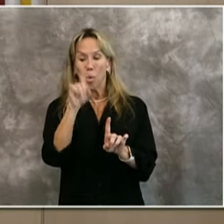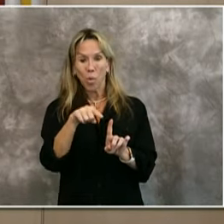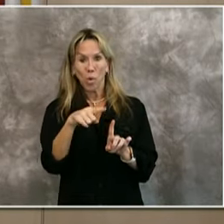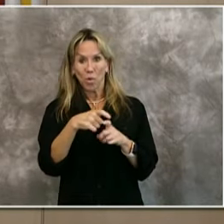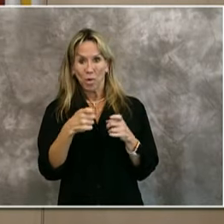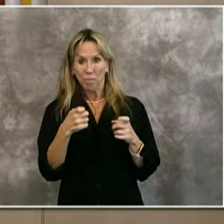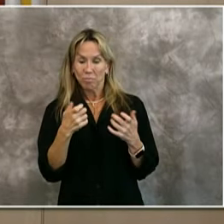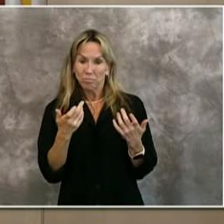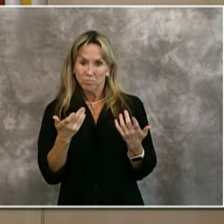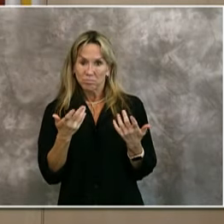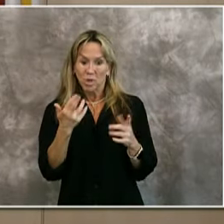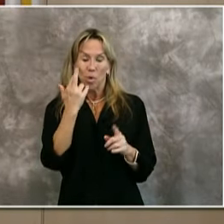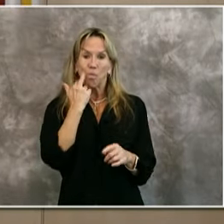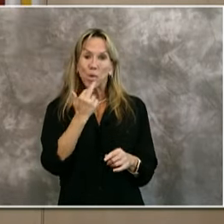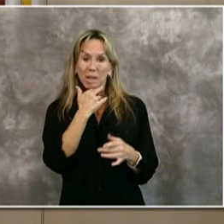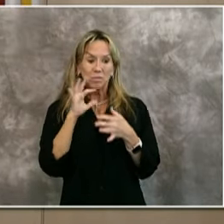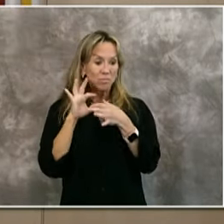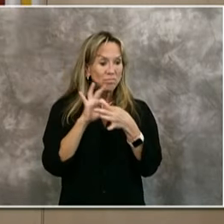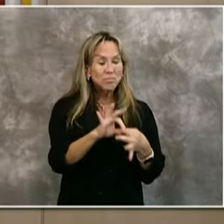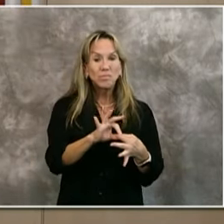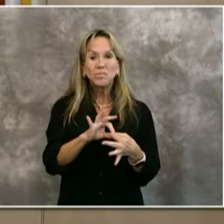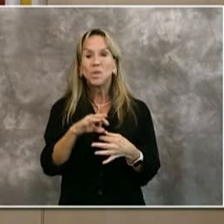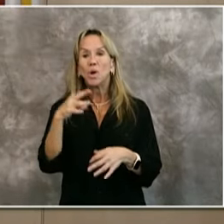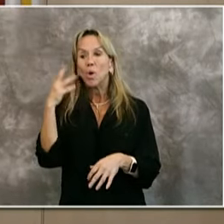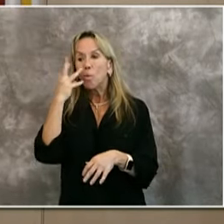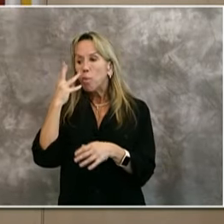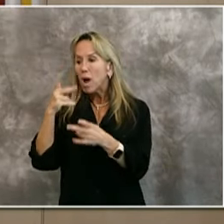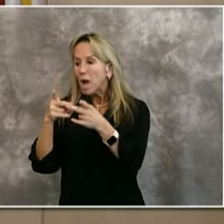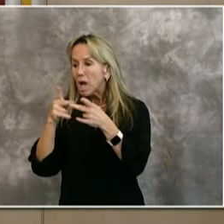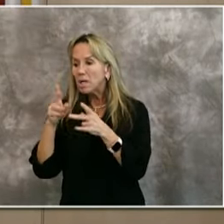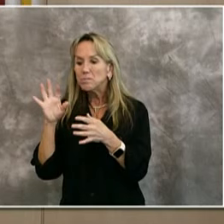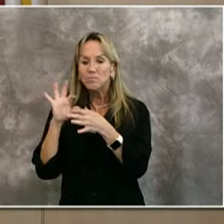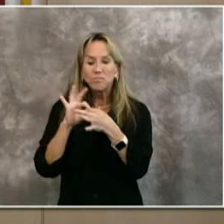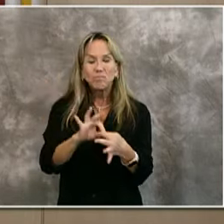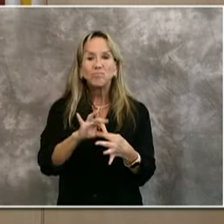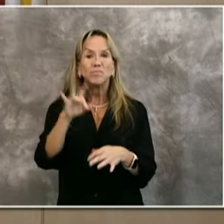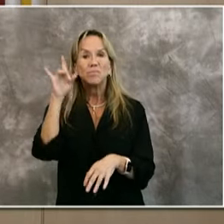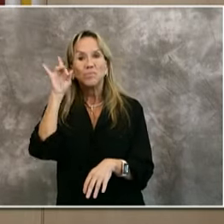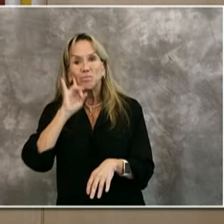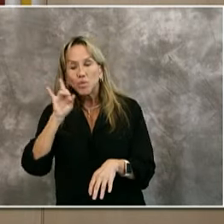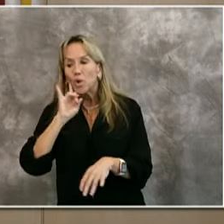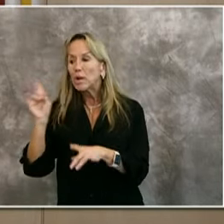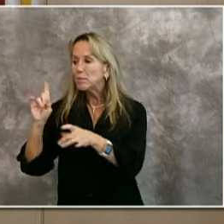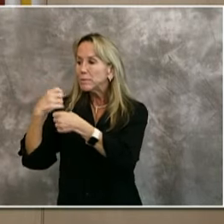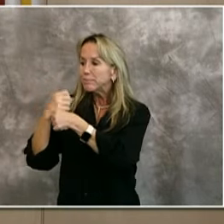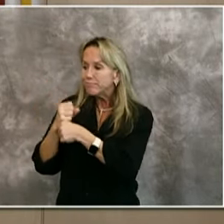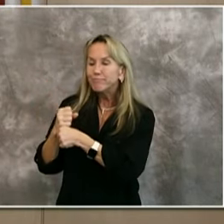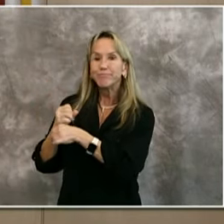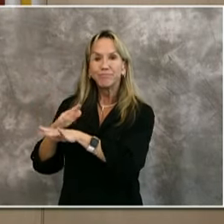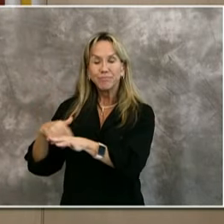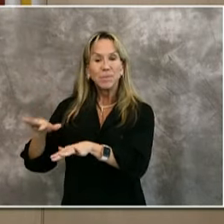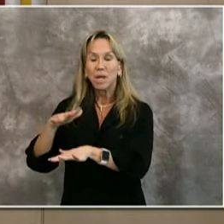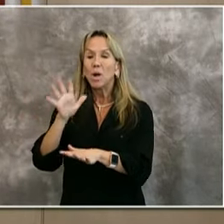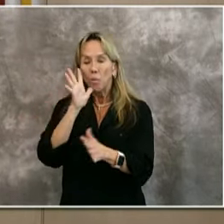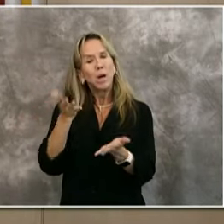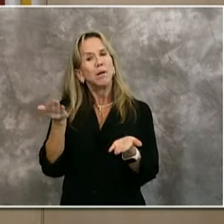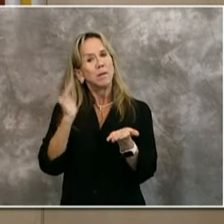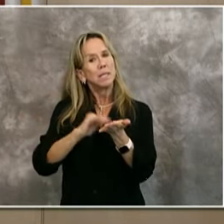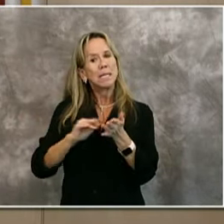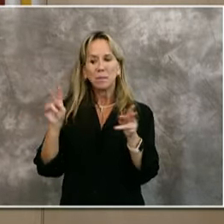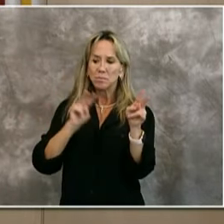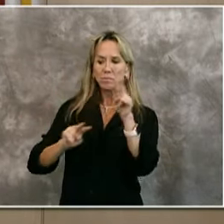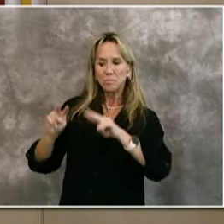to restaurants, bars, wineries, distilleries, and breweries, will be